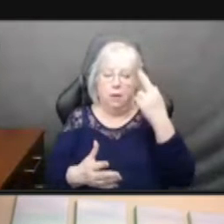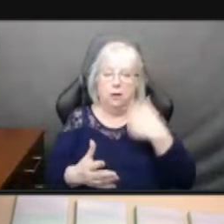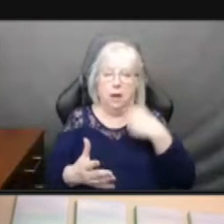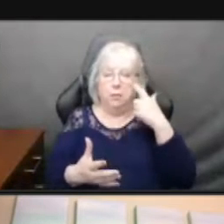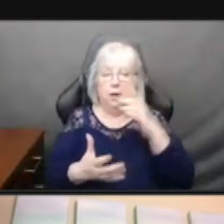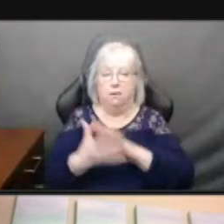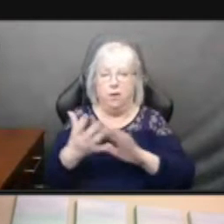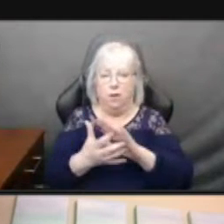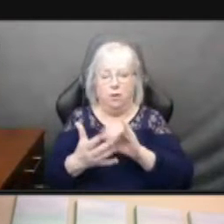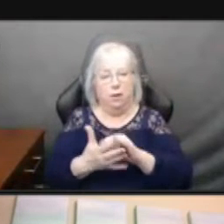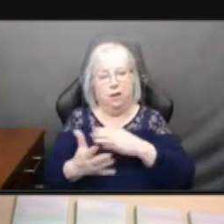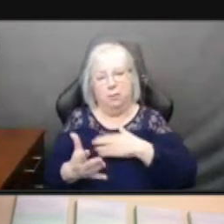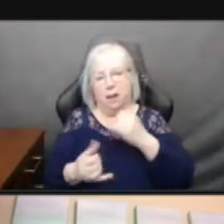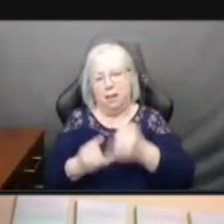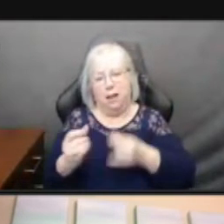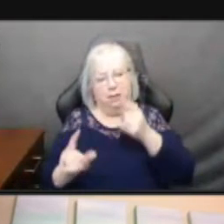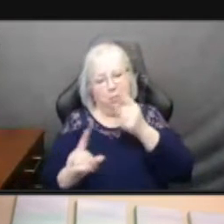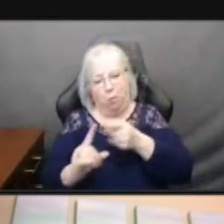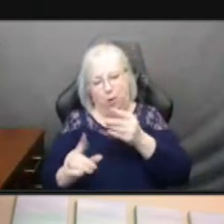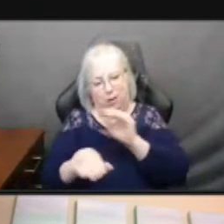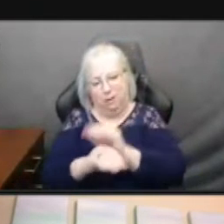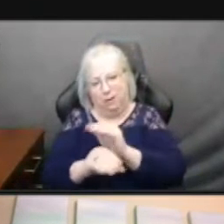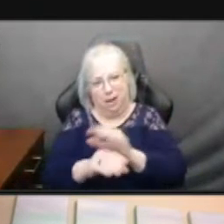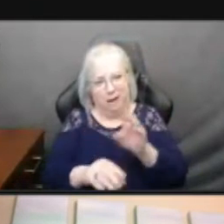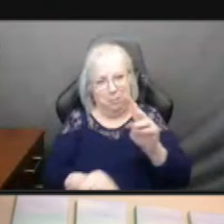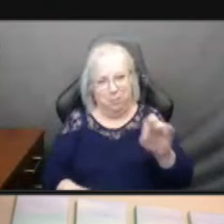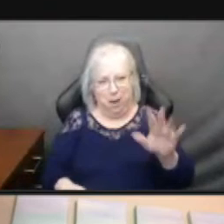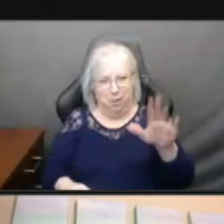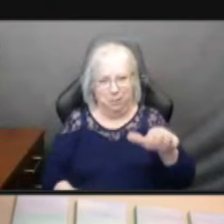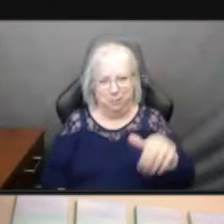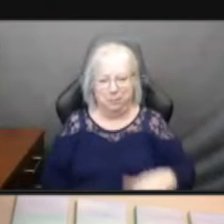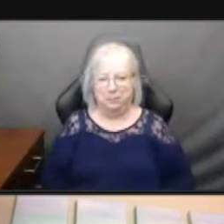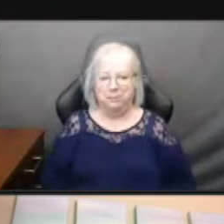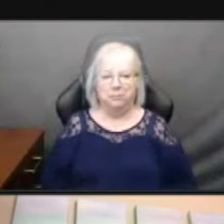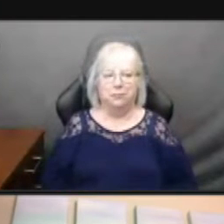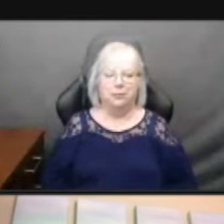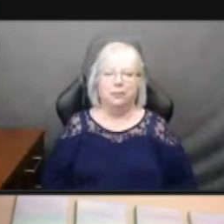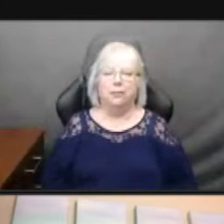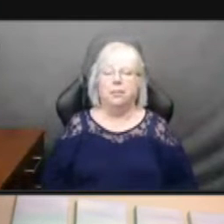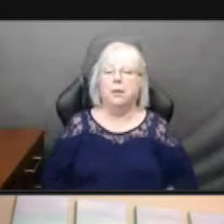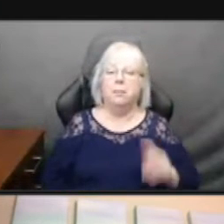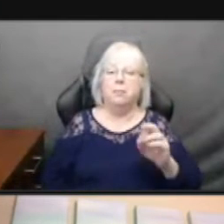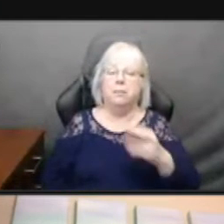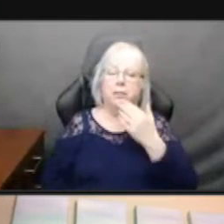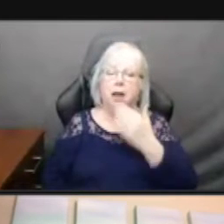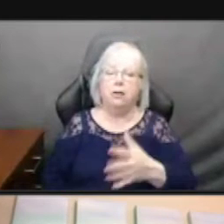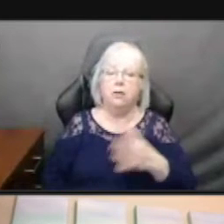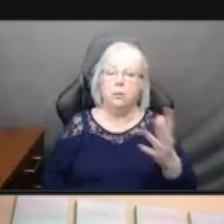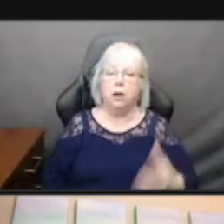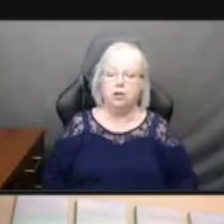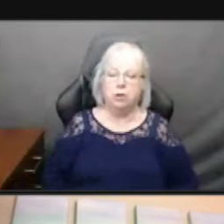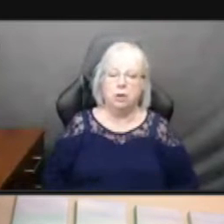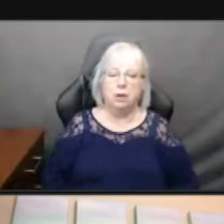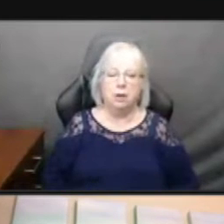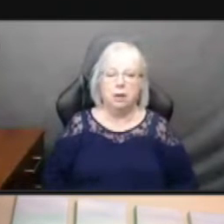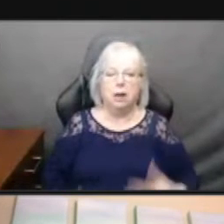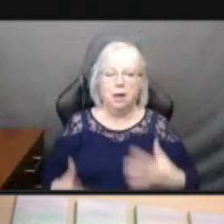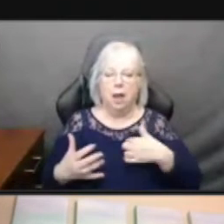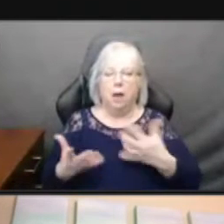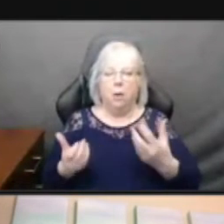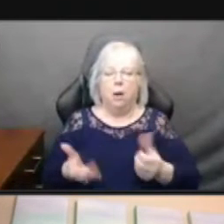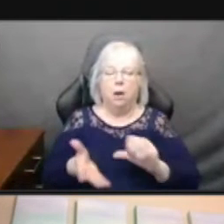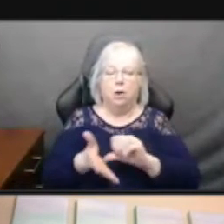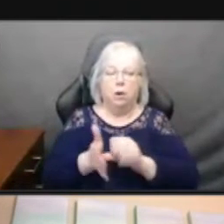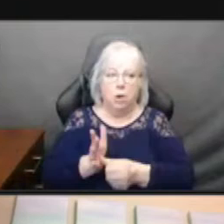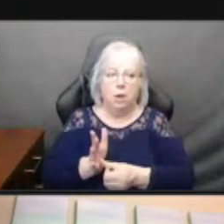my last point tonight, Mayor. All right, thank you so much. I just want to reiterate to members